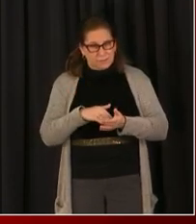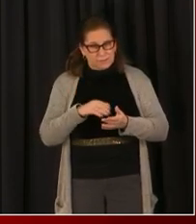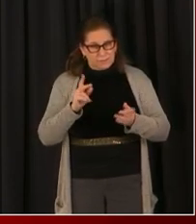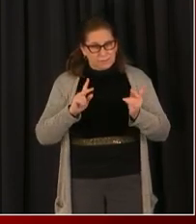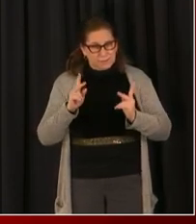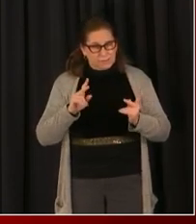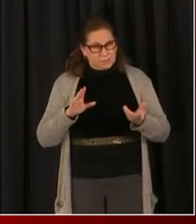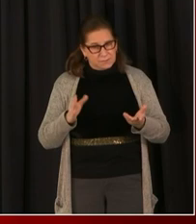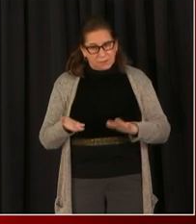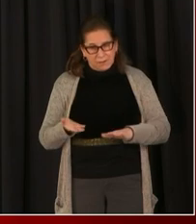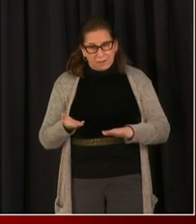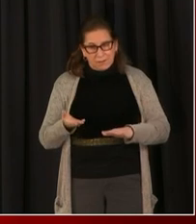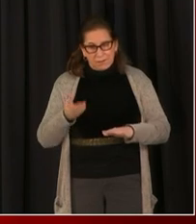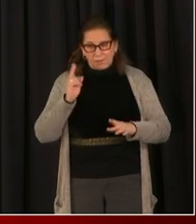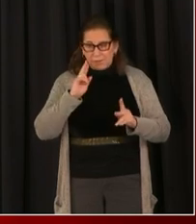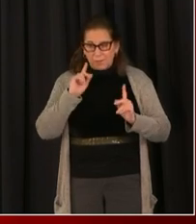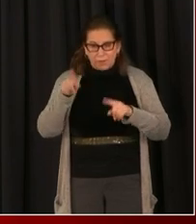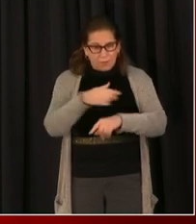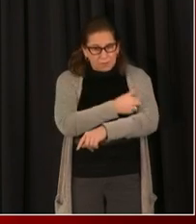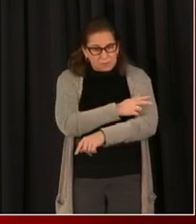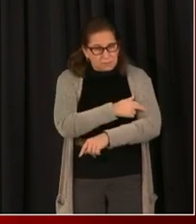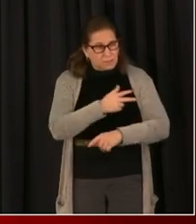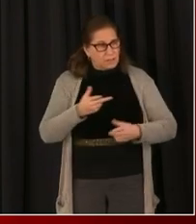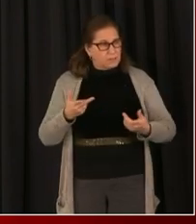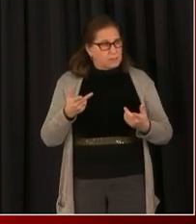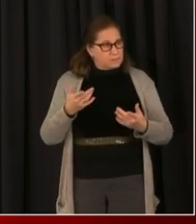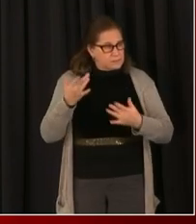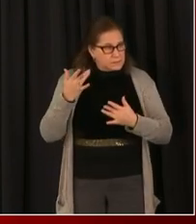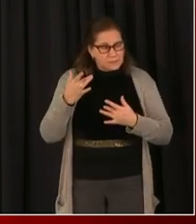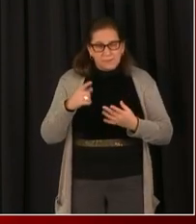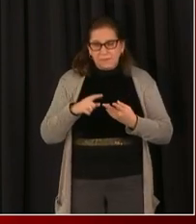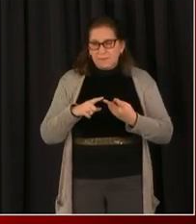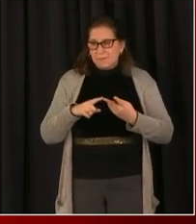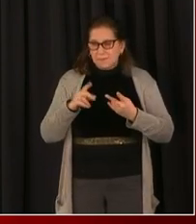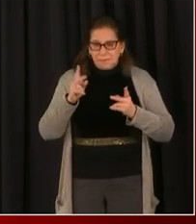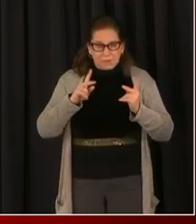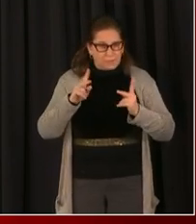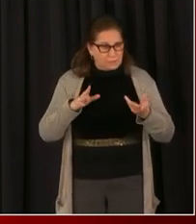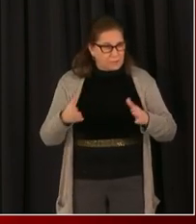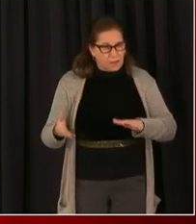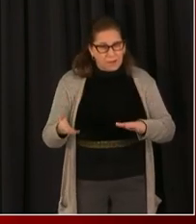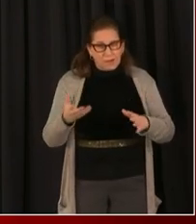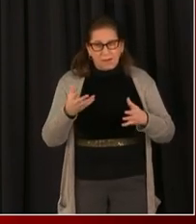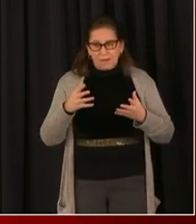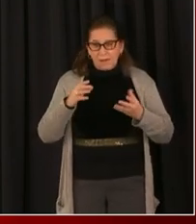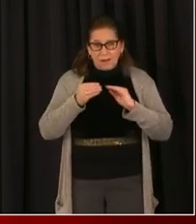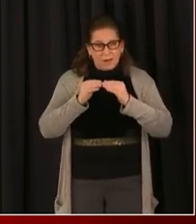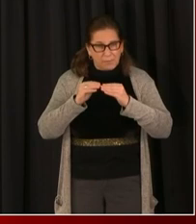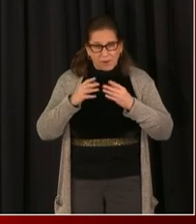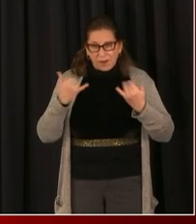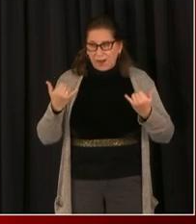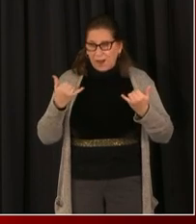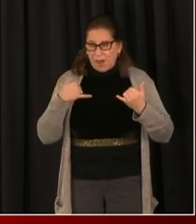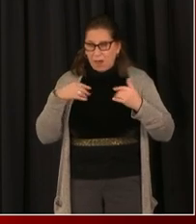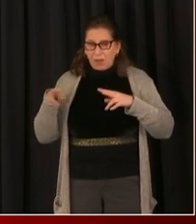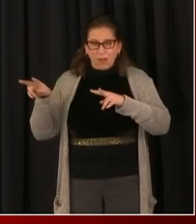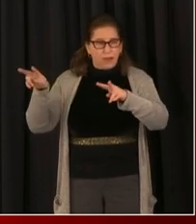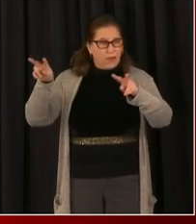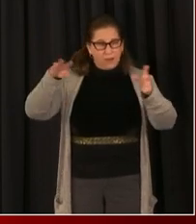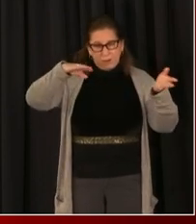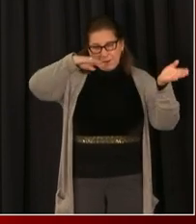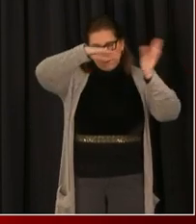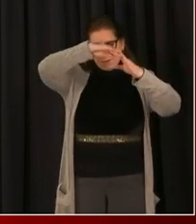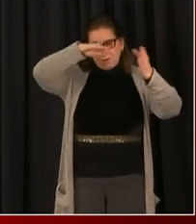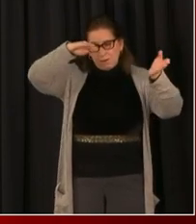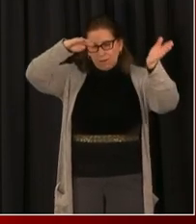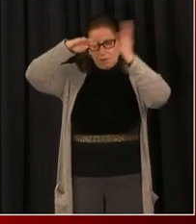daily also since mid-November. So I'm just curious at this point if you guys are giving any consideration to returning to the stay-at-home